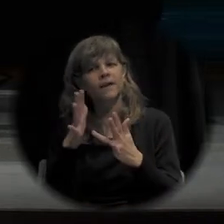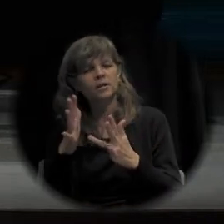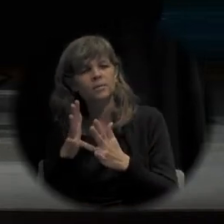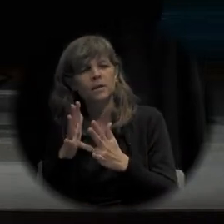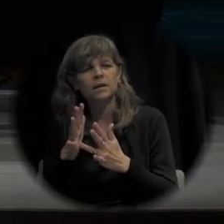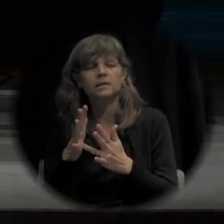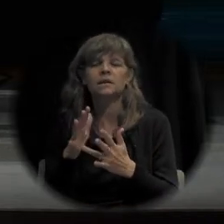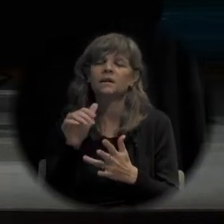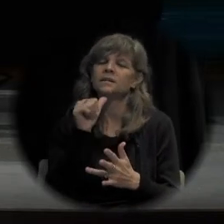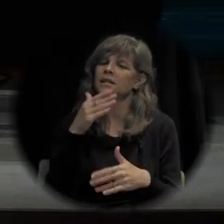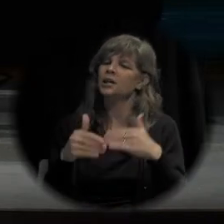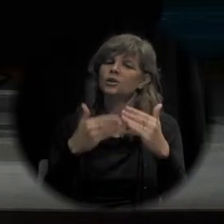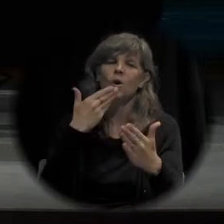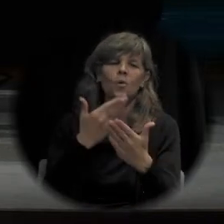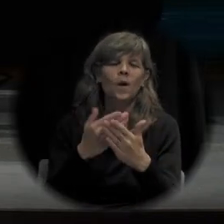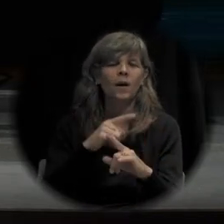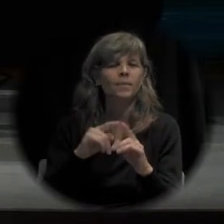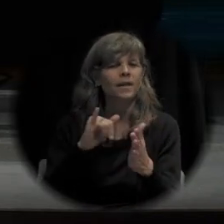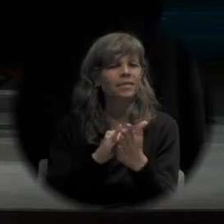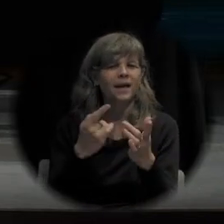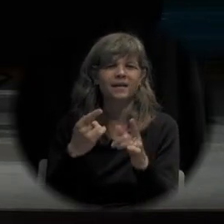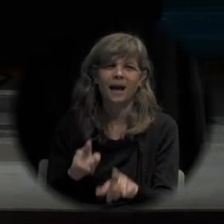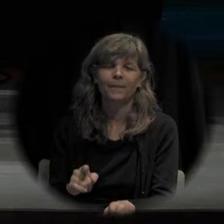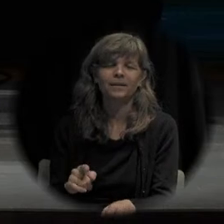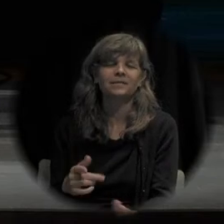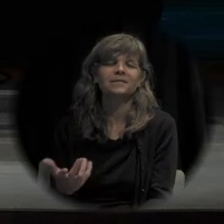didn't go real good, but that's the way it was.